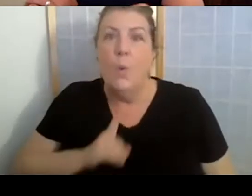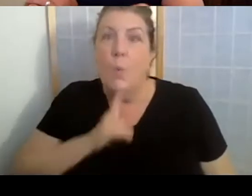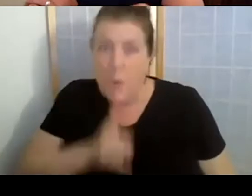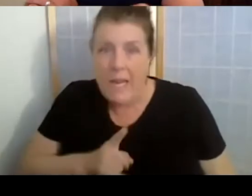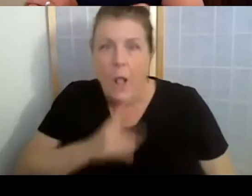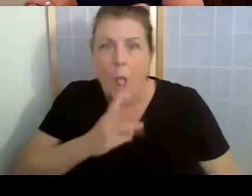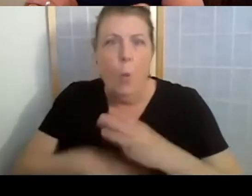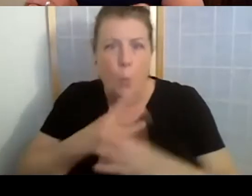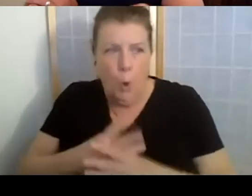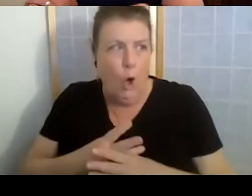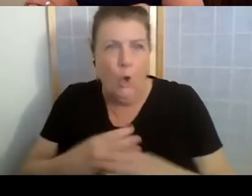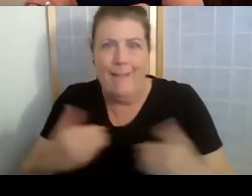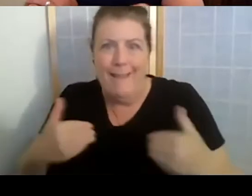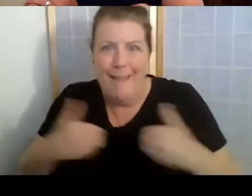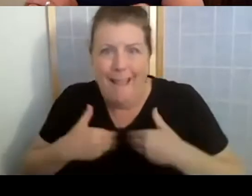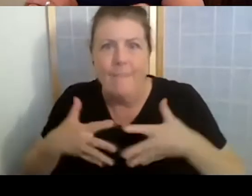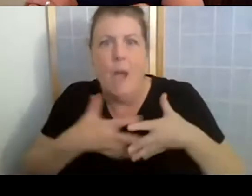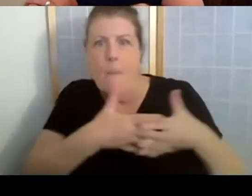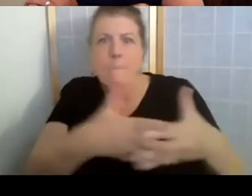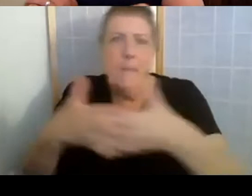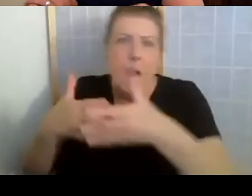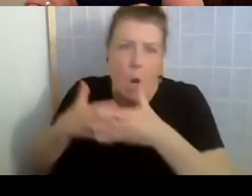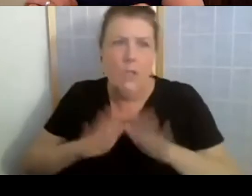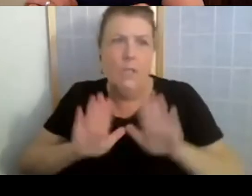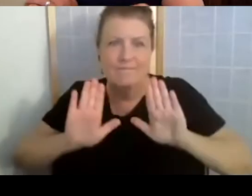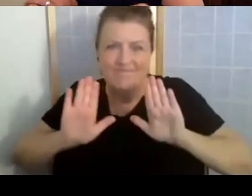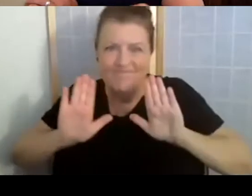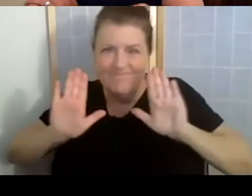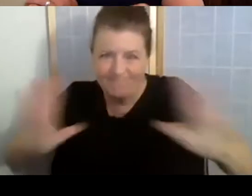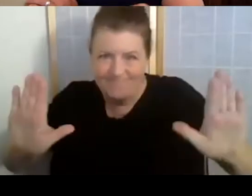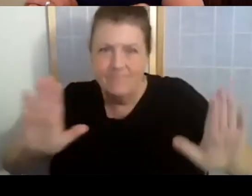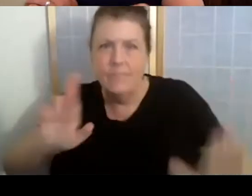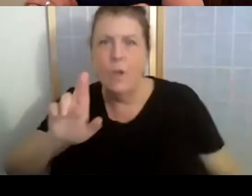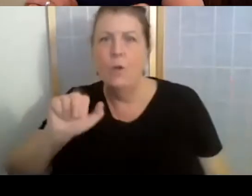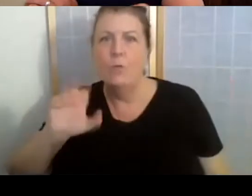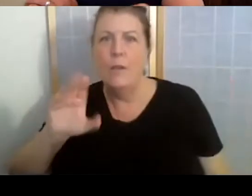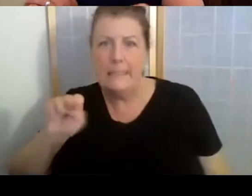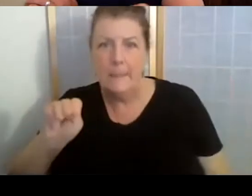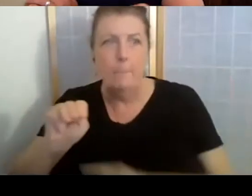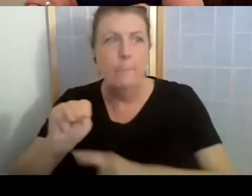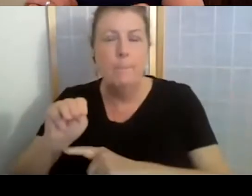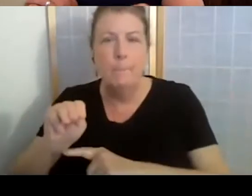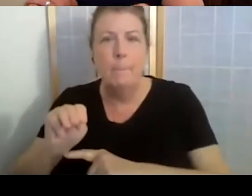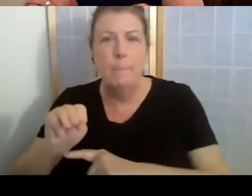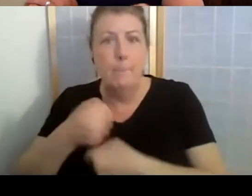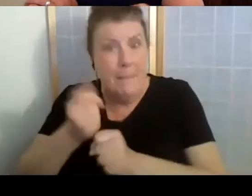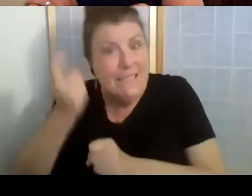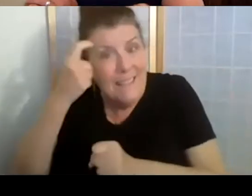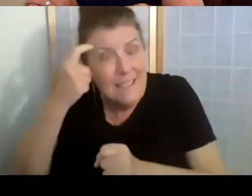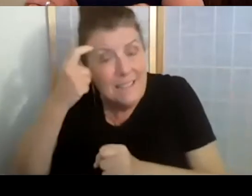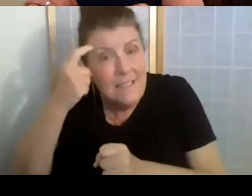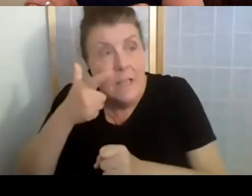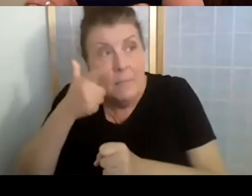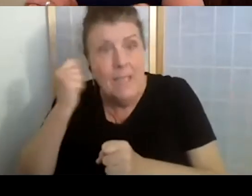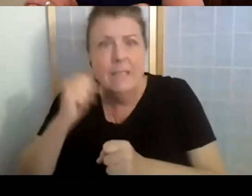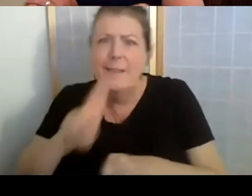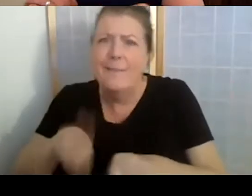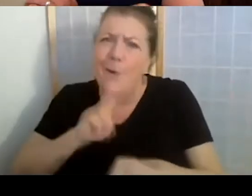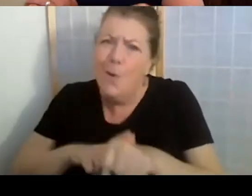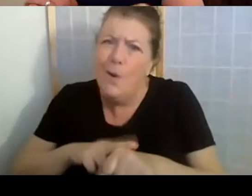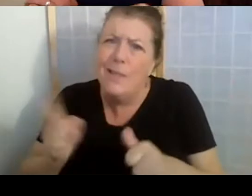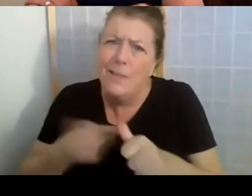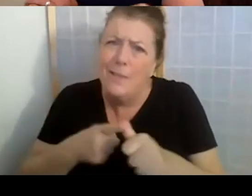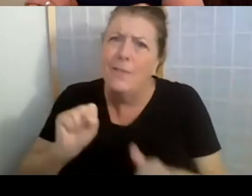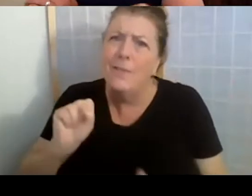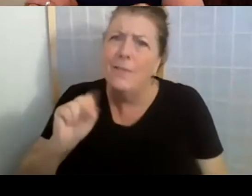racism with this sort of fantastical superhero show, it made sense because, you know, of course the first superhero, like, who is going